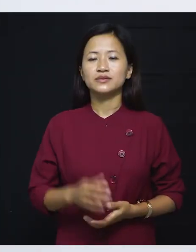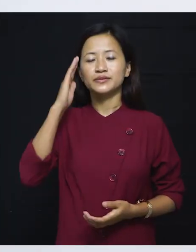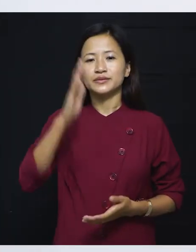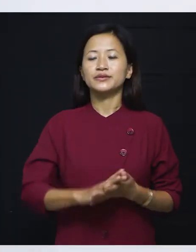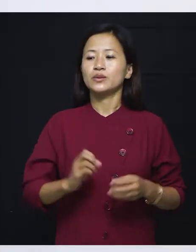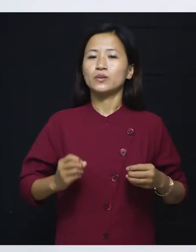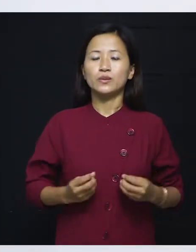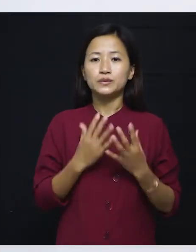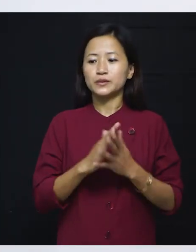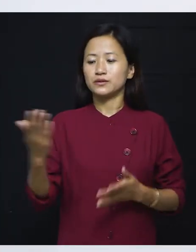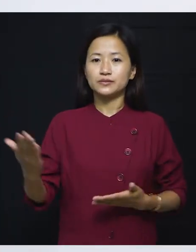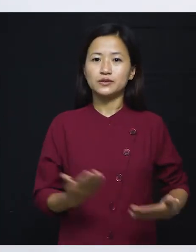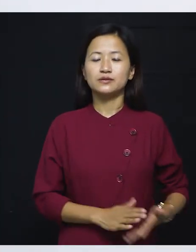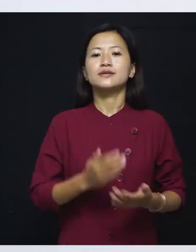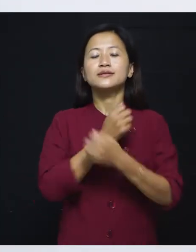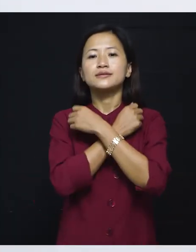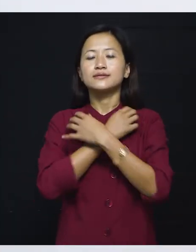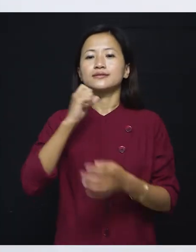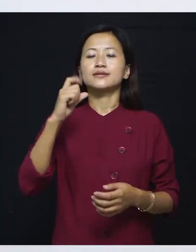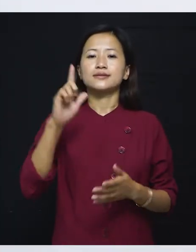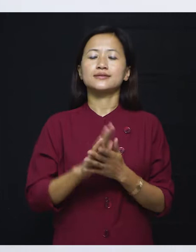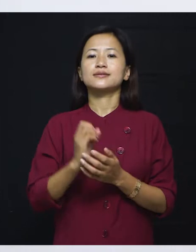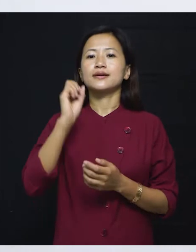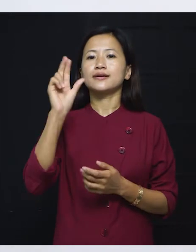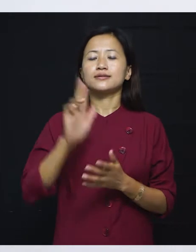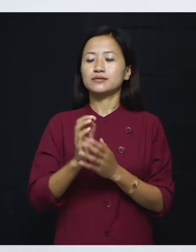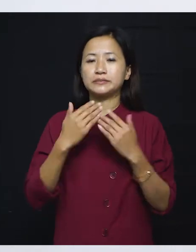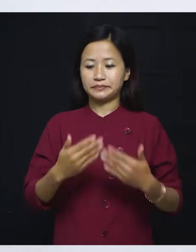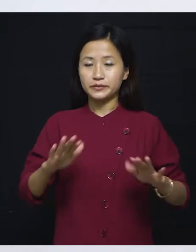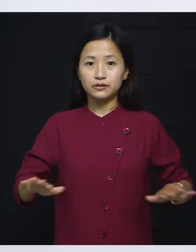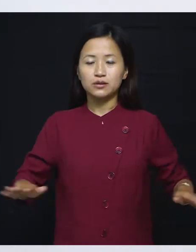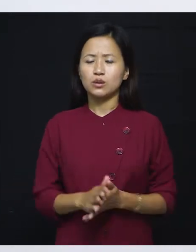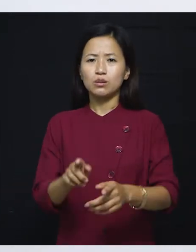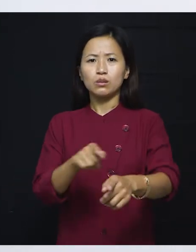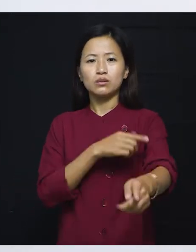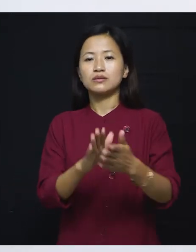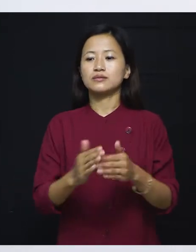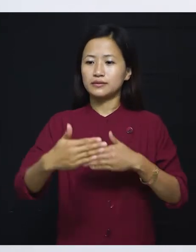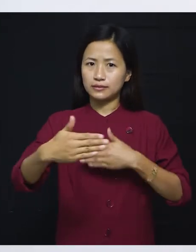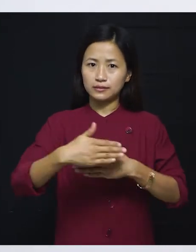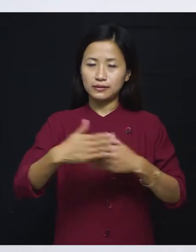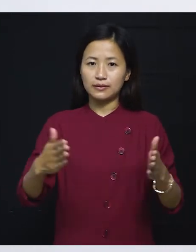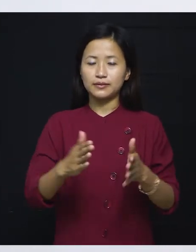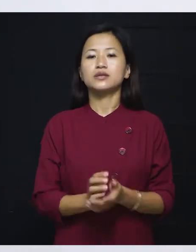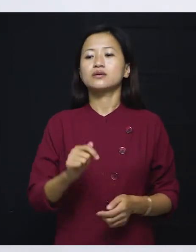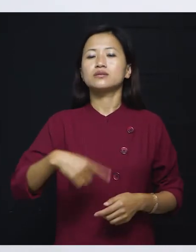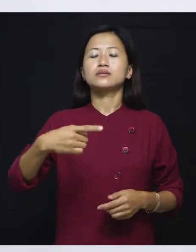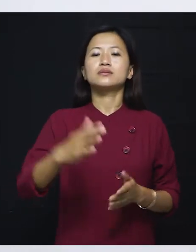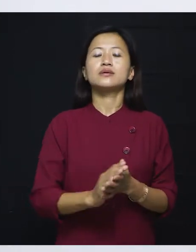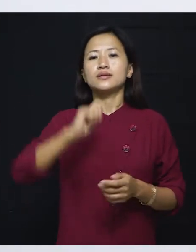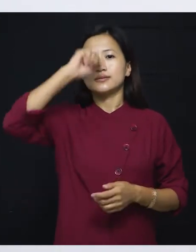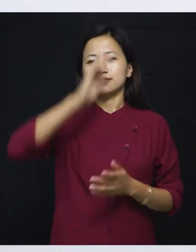Hello, a very warm welcome to all my dear class 8 students. We have taken a long gap and today we are continuing with our English class